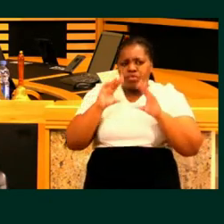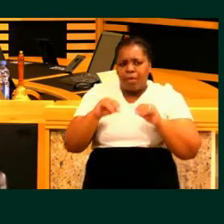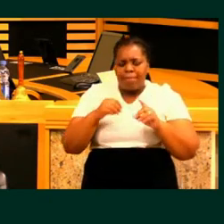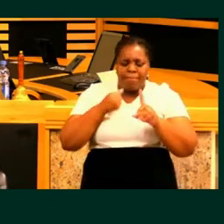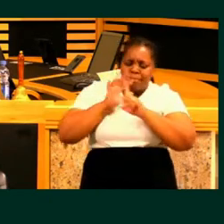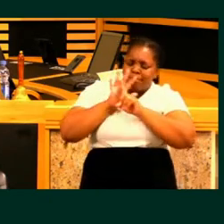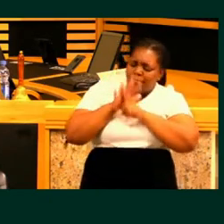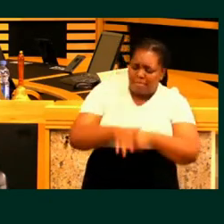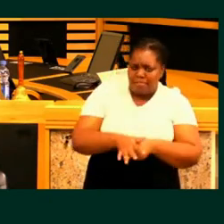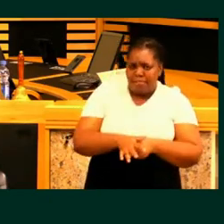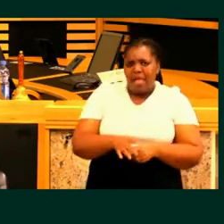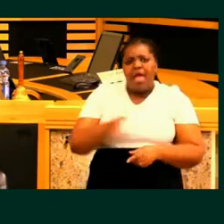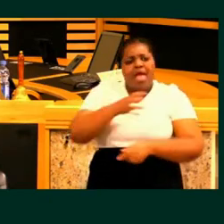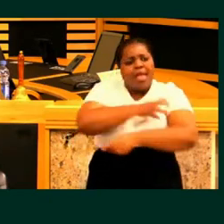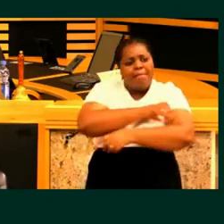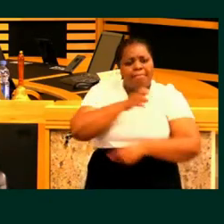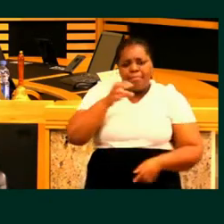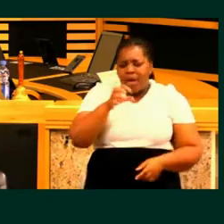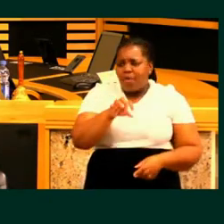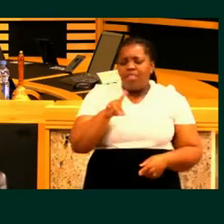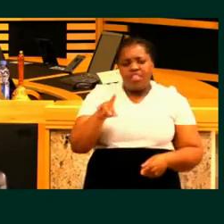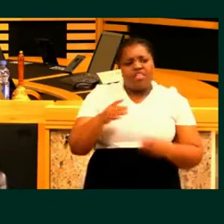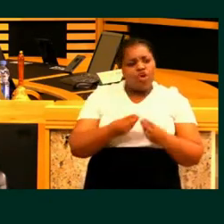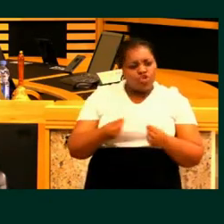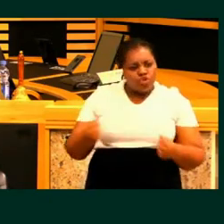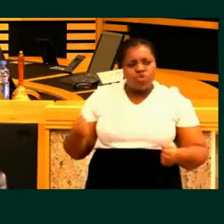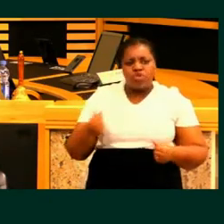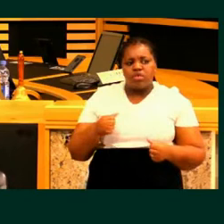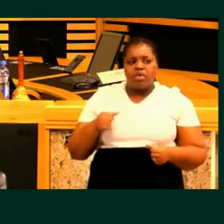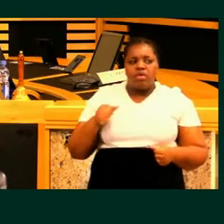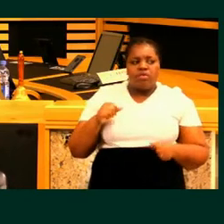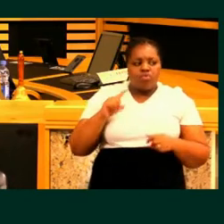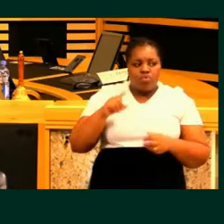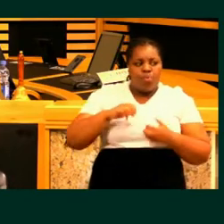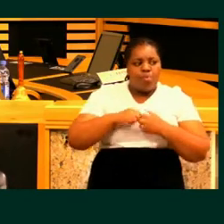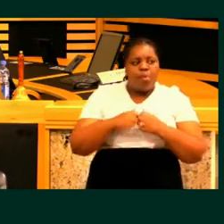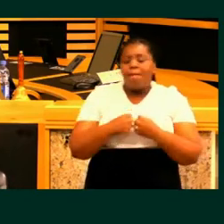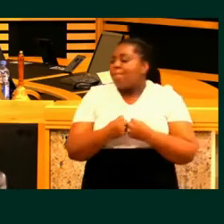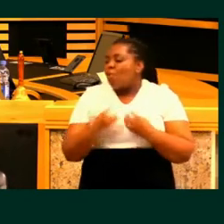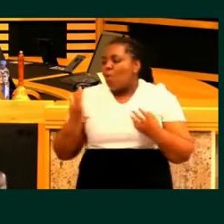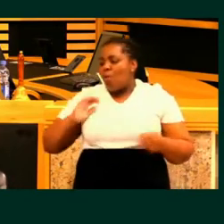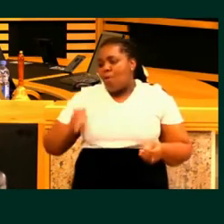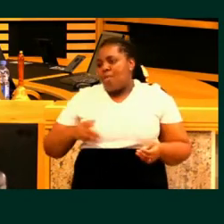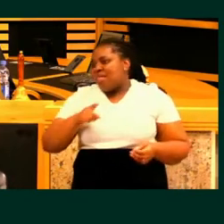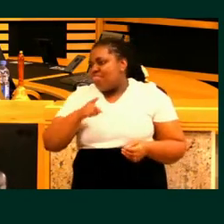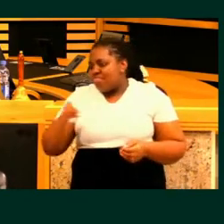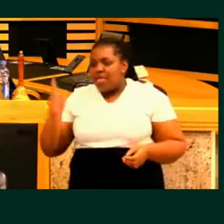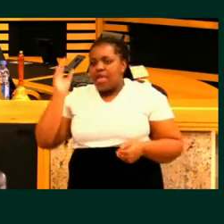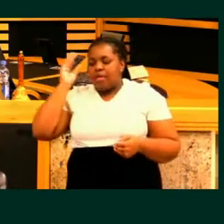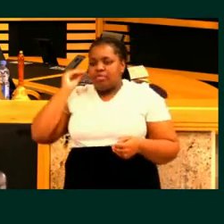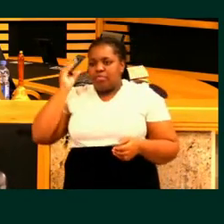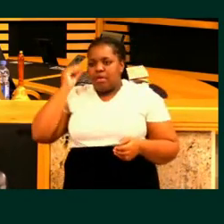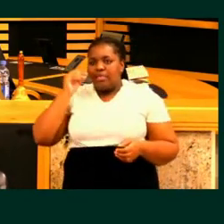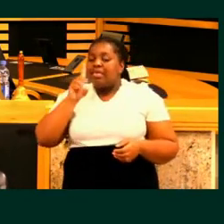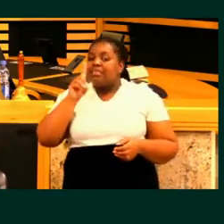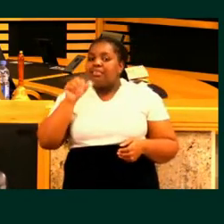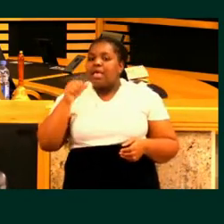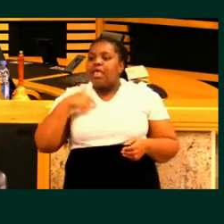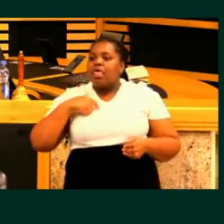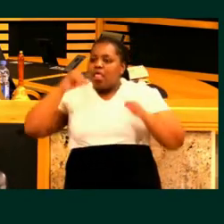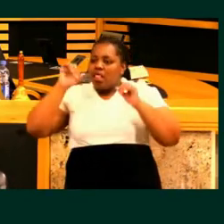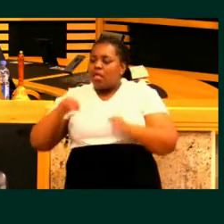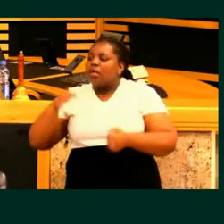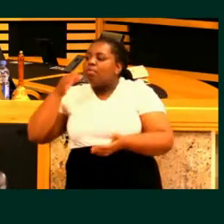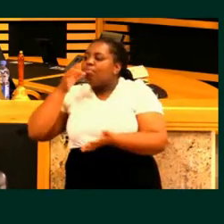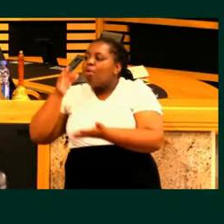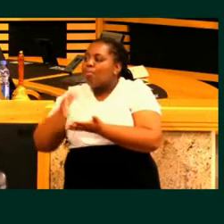oppression empowerment is the ultimate solution to problems that most women are facing currently the da agrees with the proposed